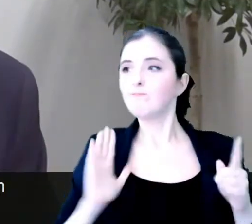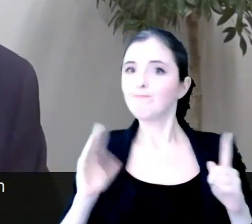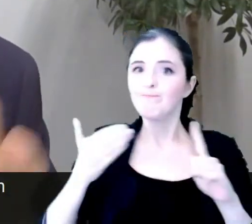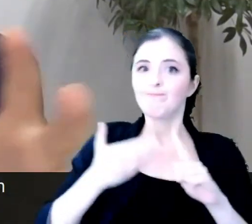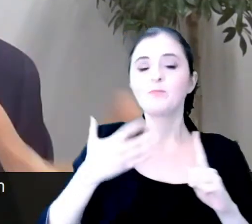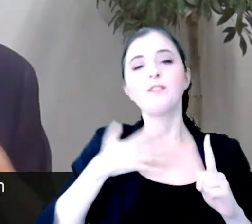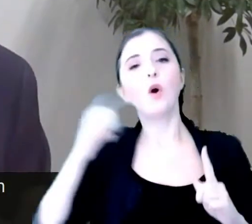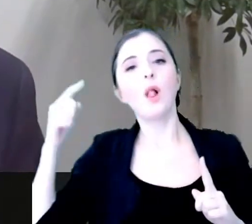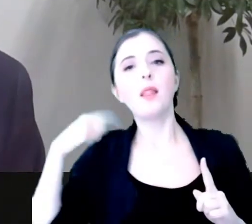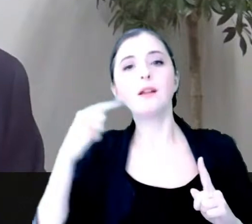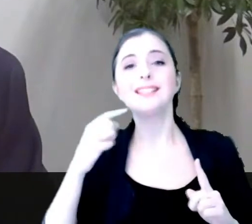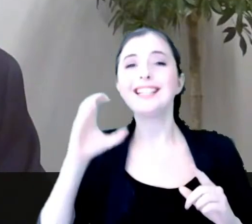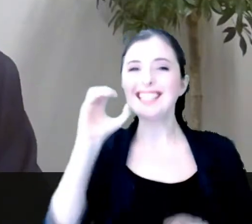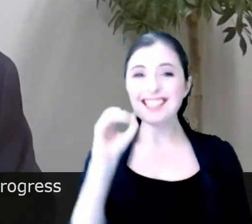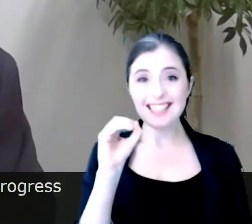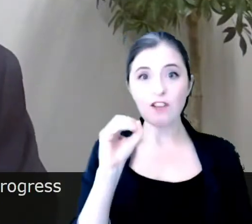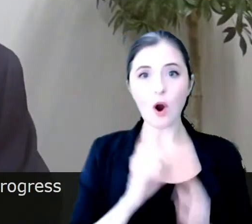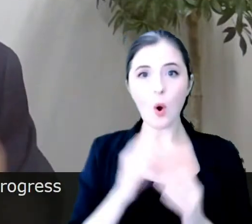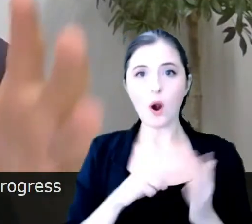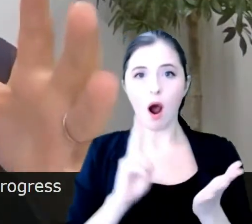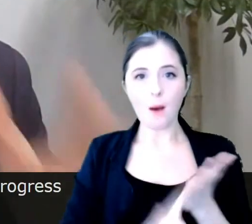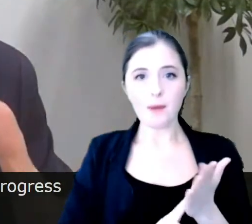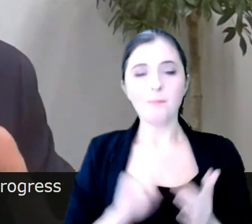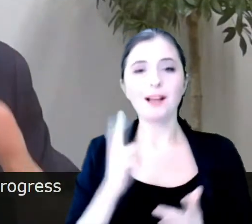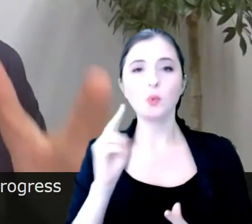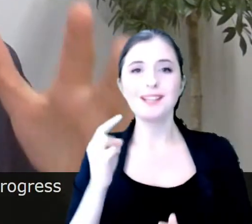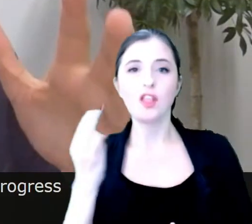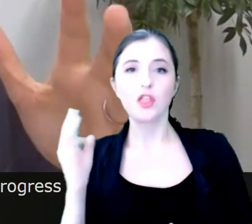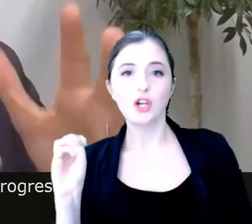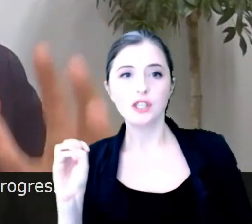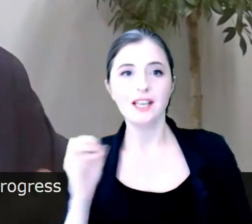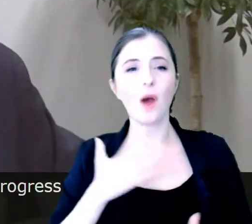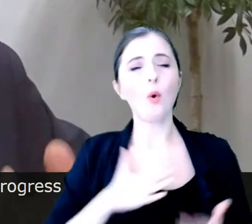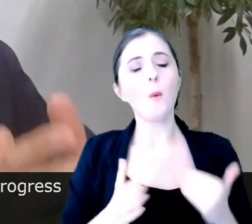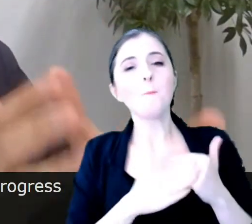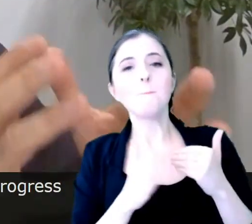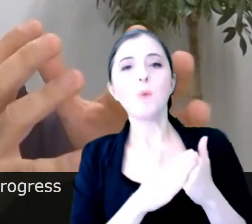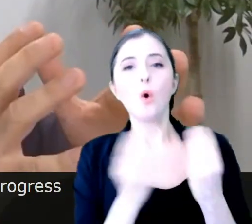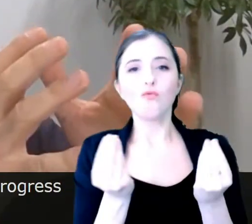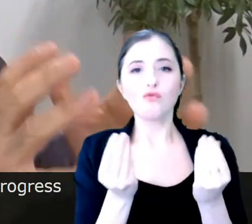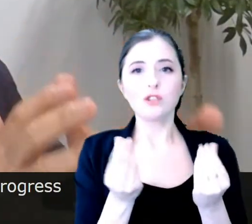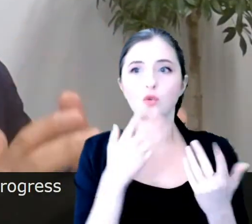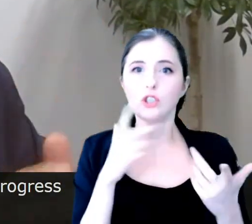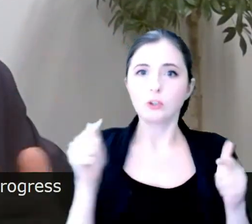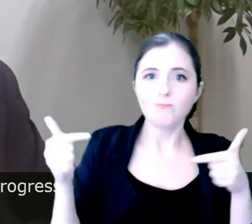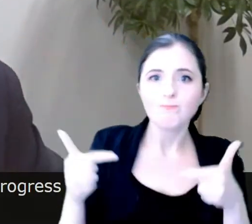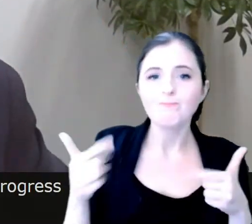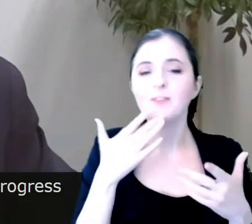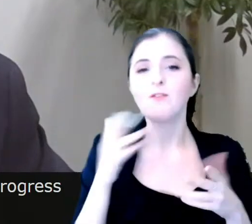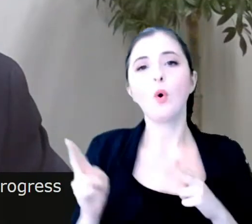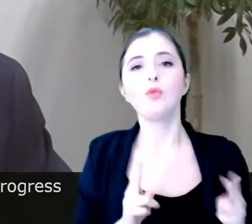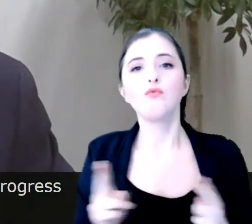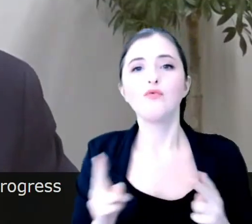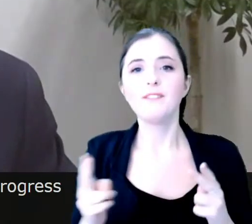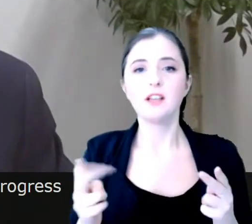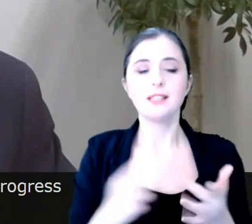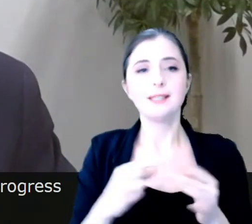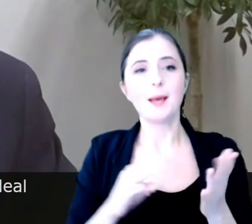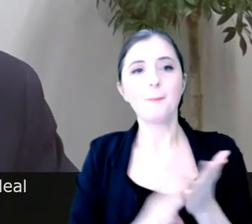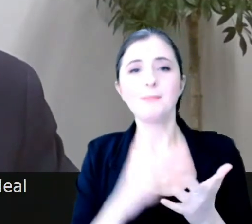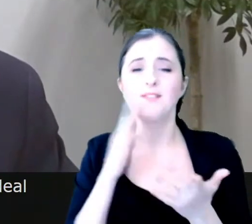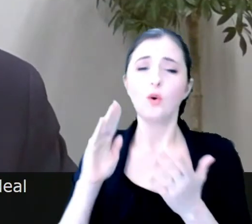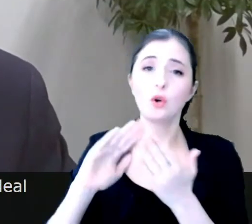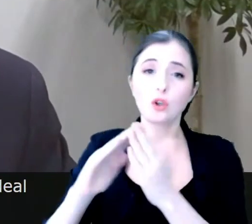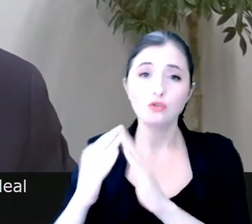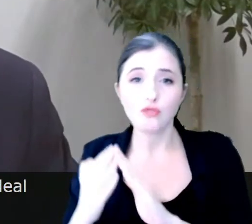want more powers and resources to deal with the pollution from the River Thames, from construction, from our housing. And again, if we